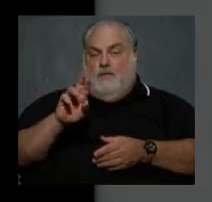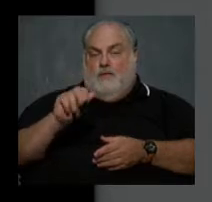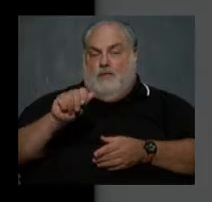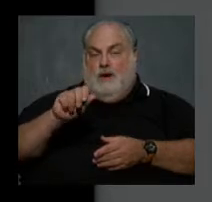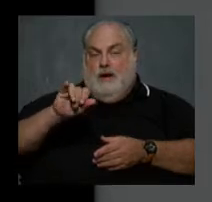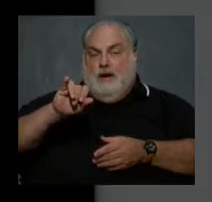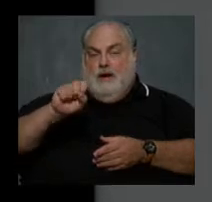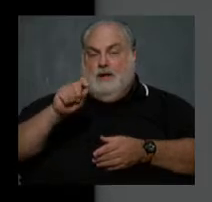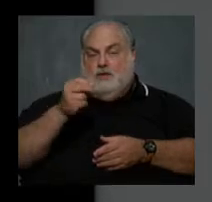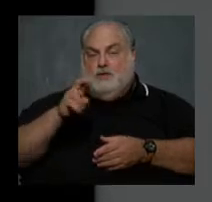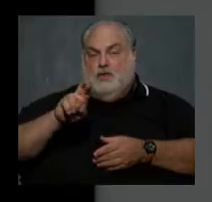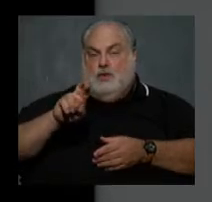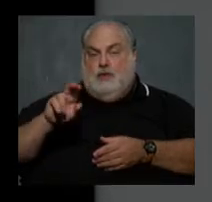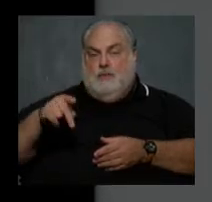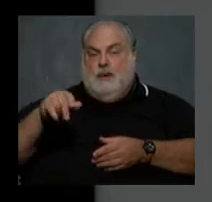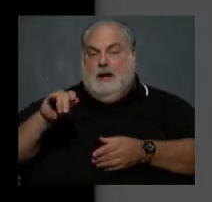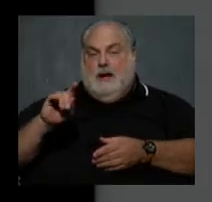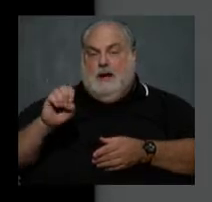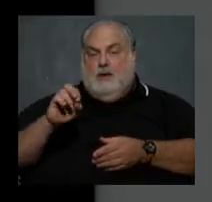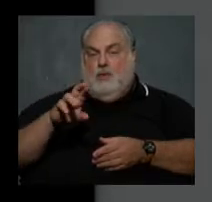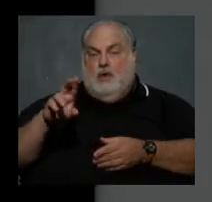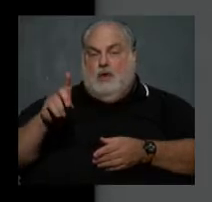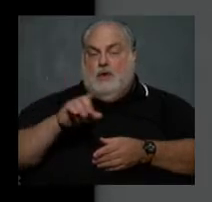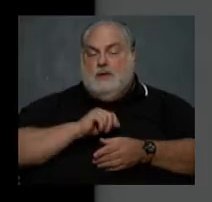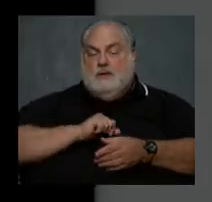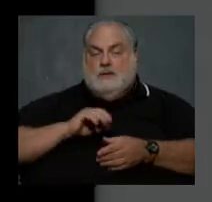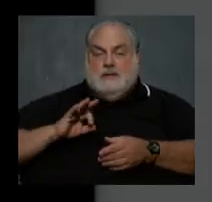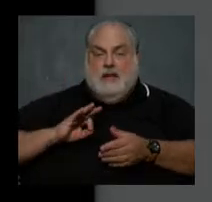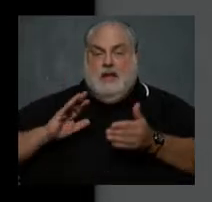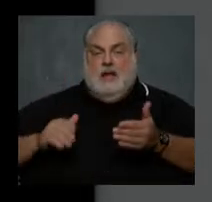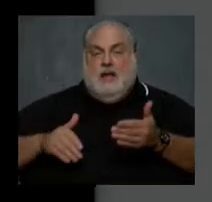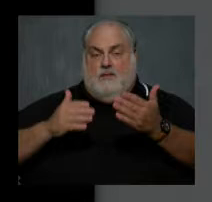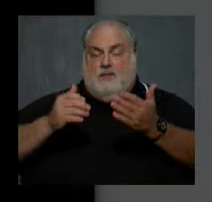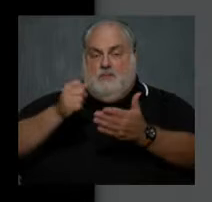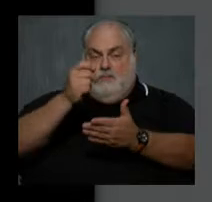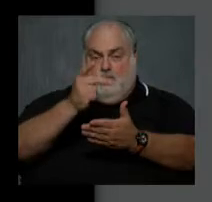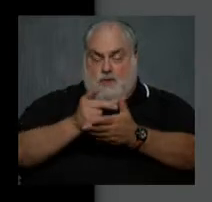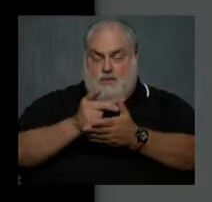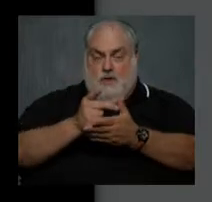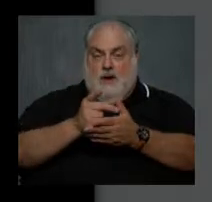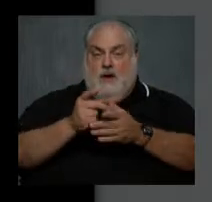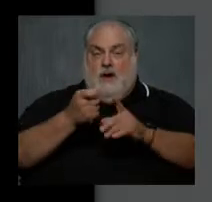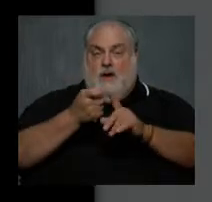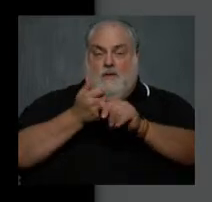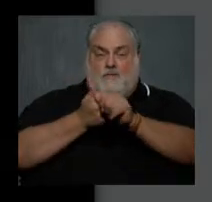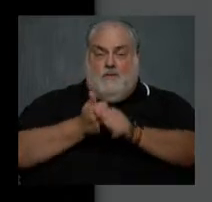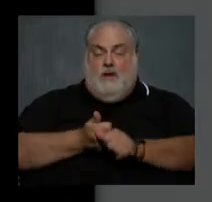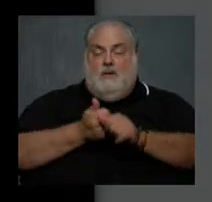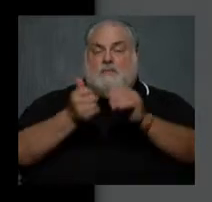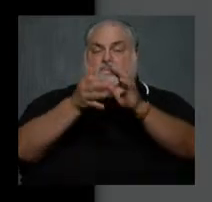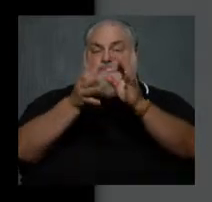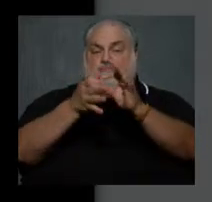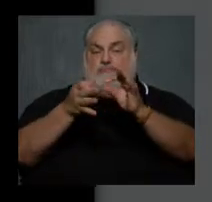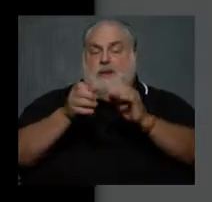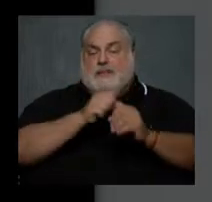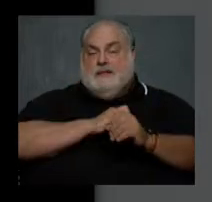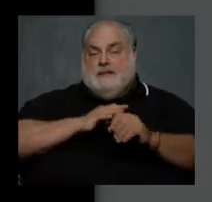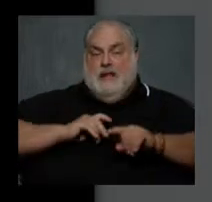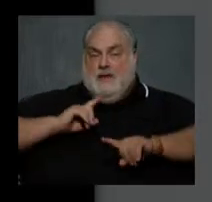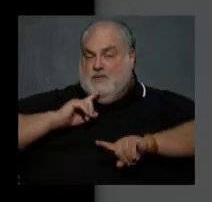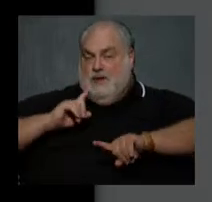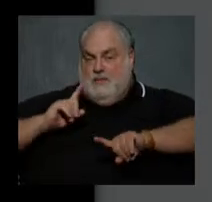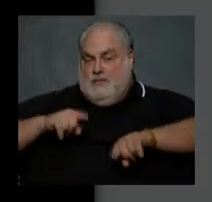Staff recommends approval of the request, subject to compliance with the comments and conditions as outlined in paragraphs D, E, and F of the agenda staff